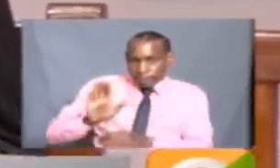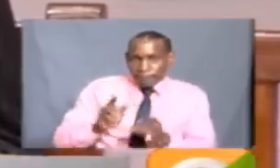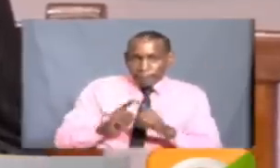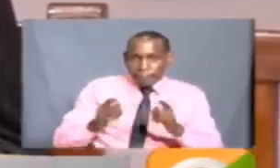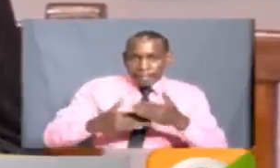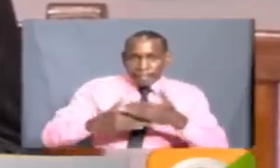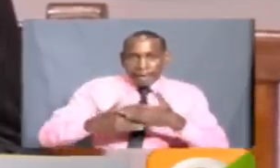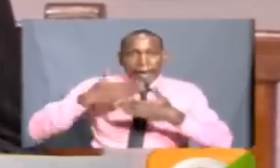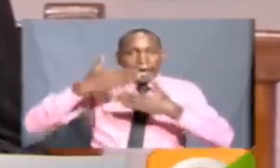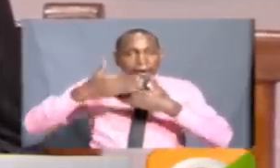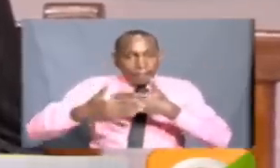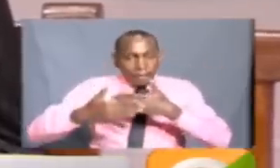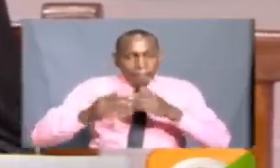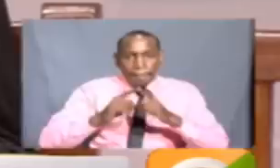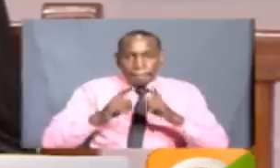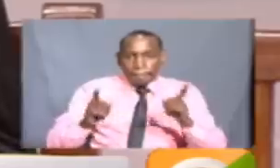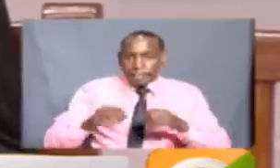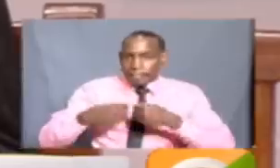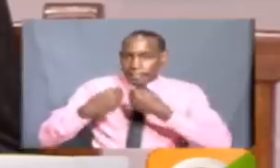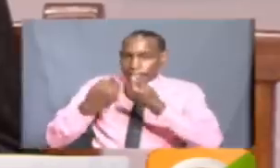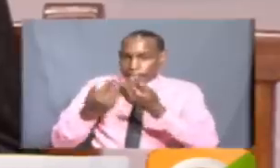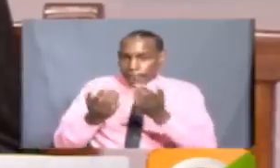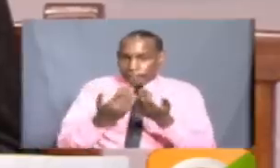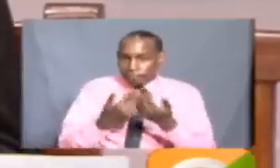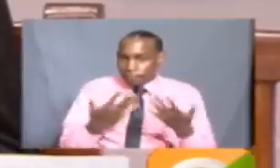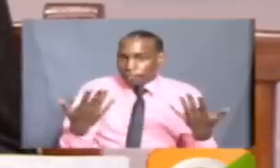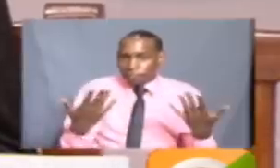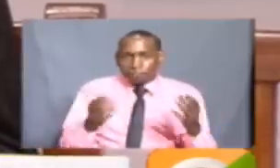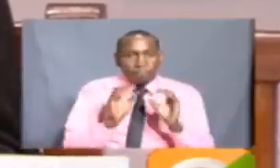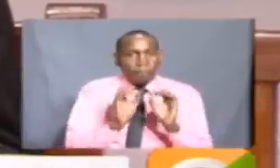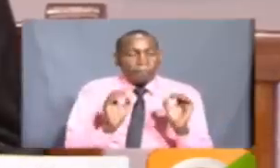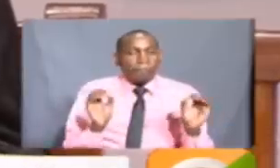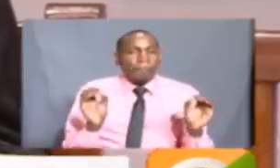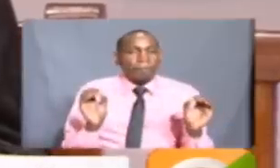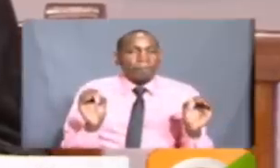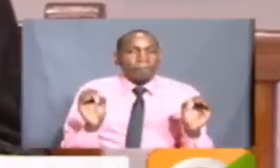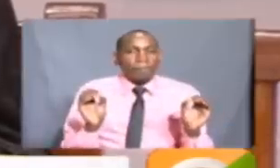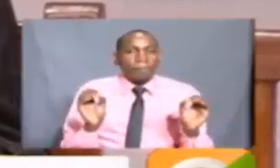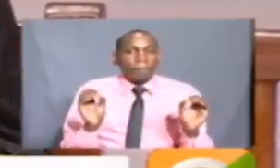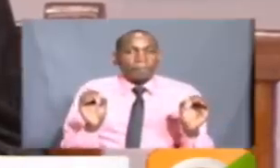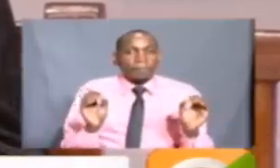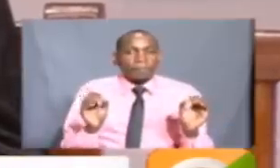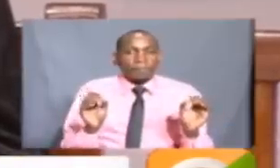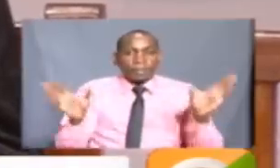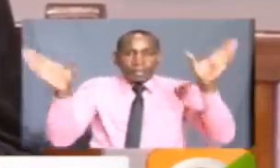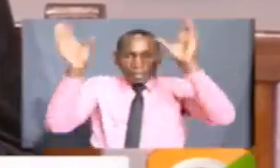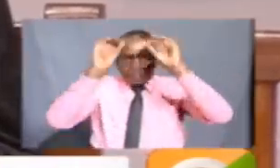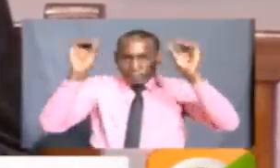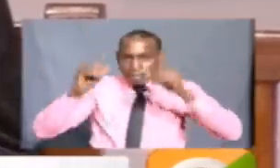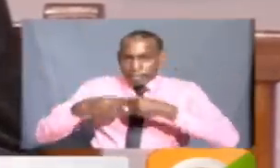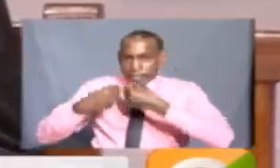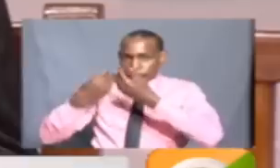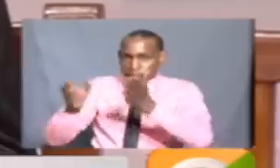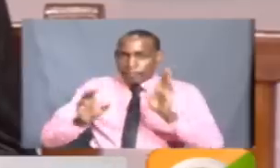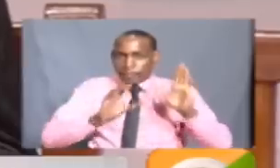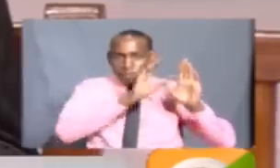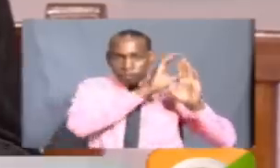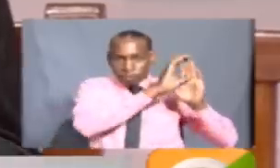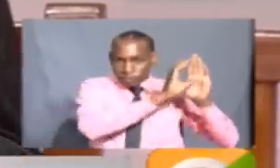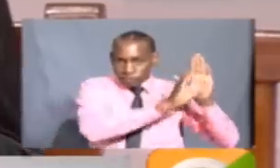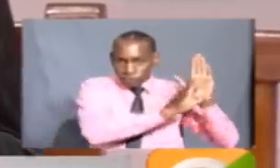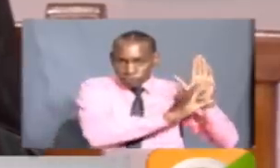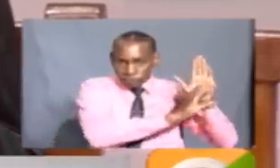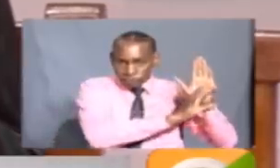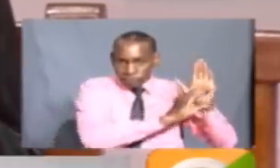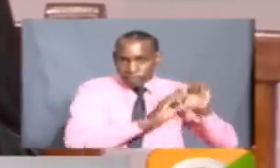after him, but he was not given those instruments. The president was given the constitution.